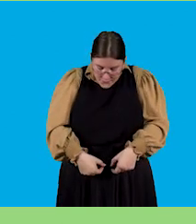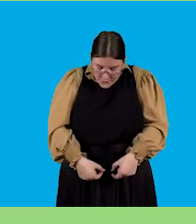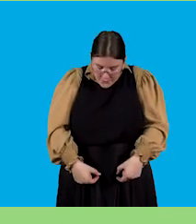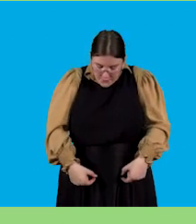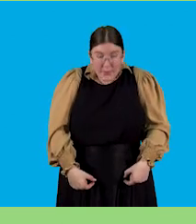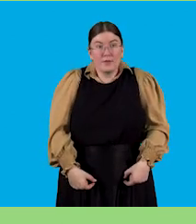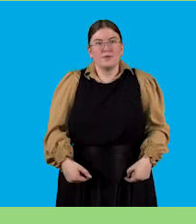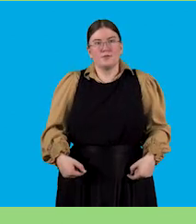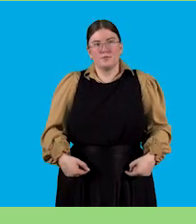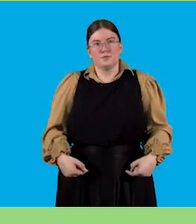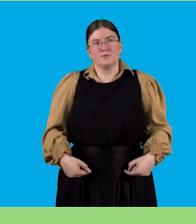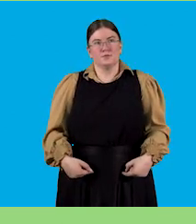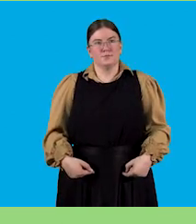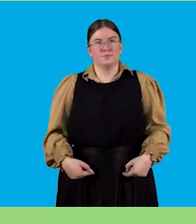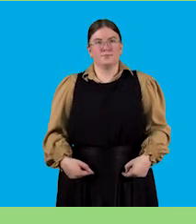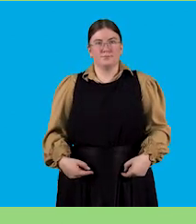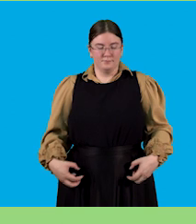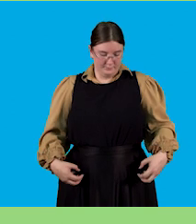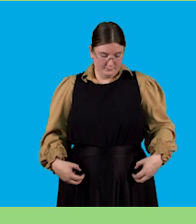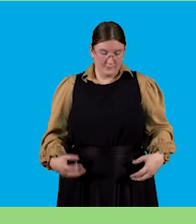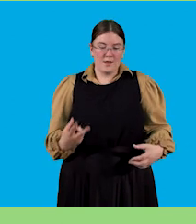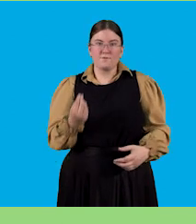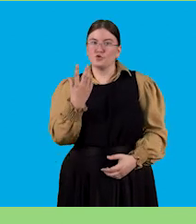the female reproductive system.